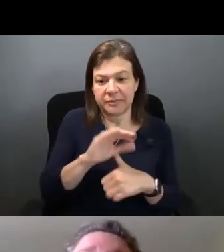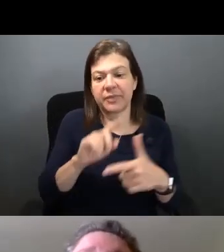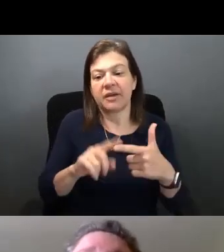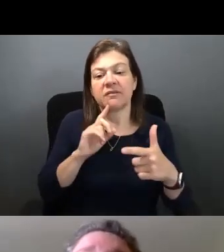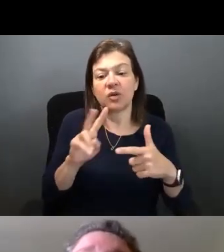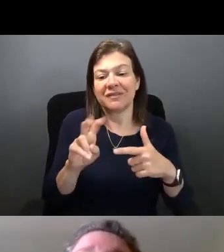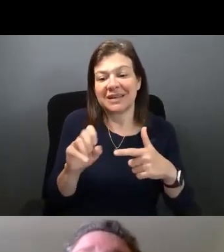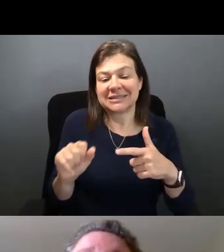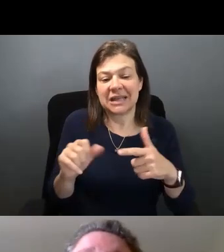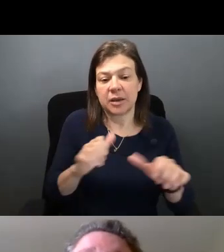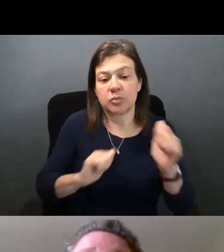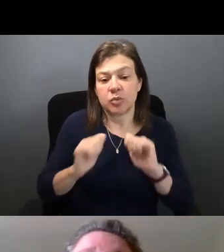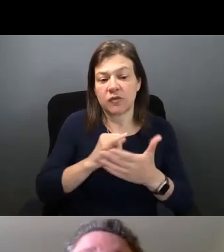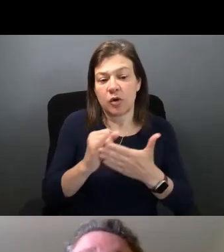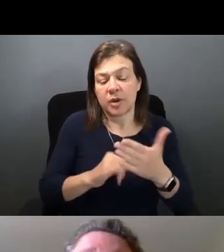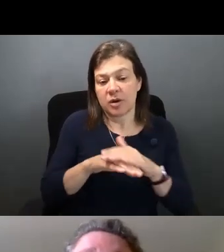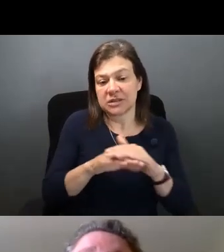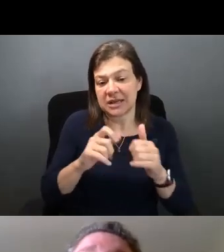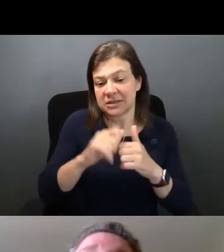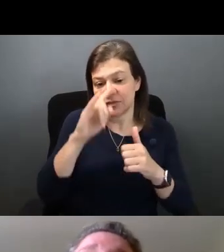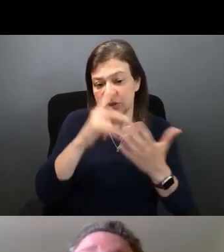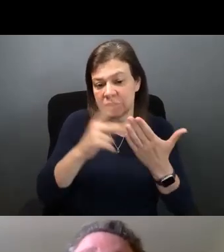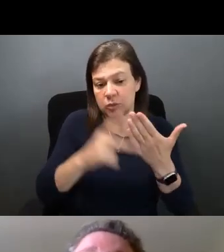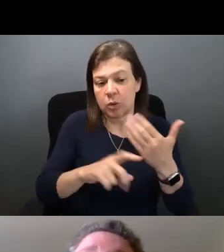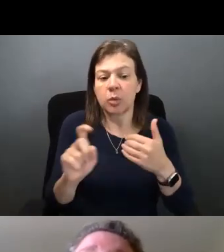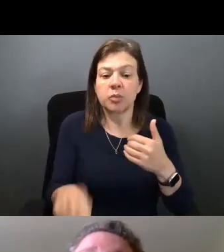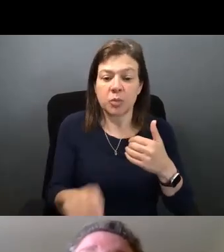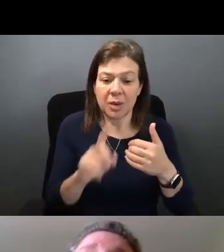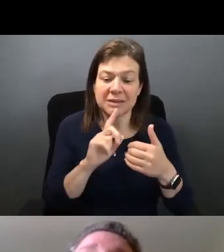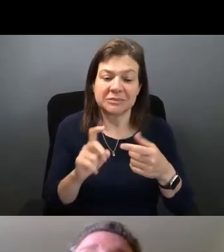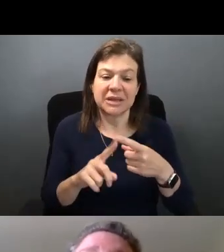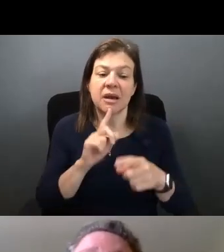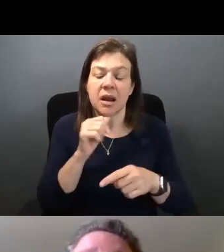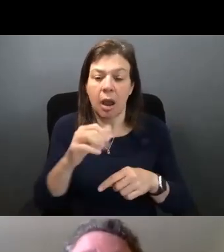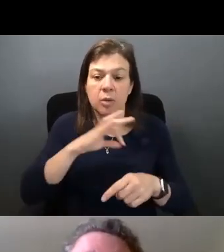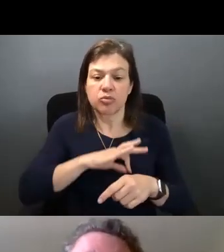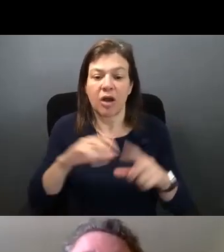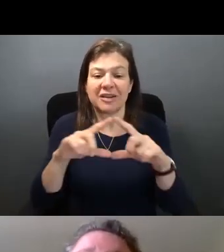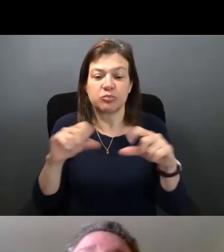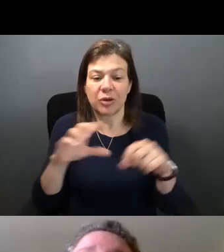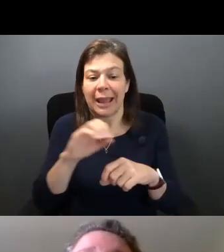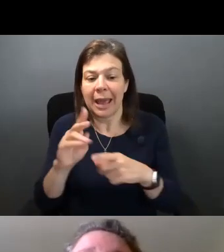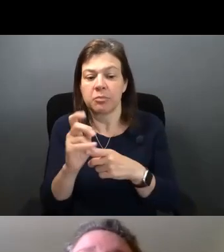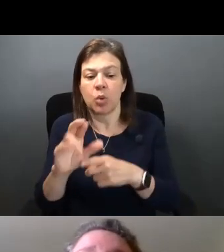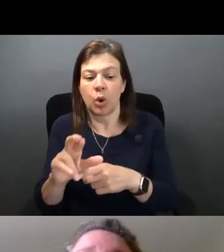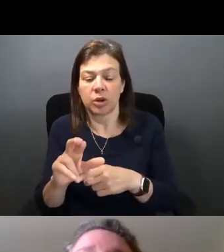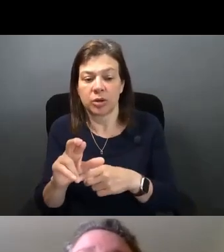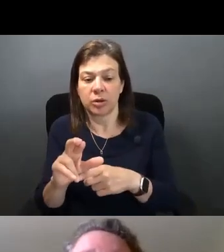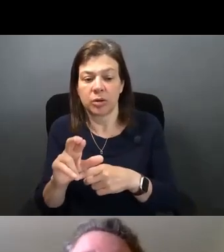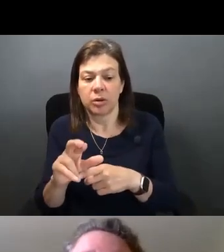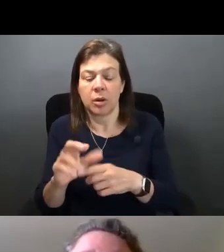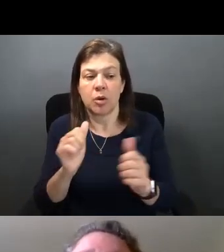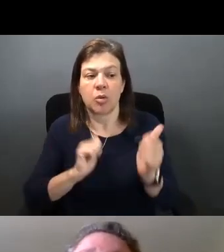VSA Performing Arts Access for Kids program, you must be a nonprofit brick and mortar performing